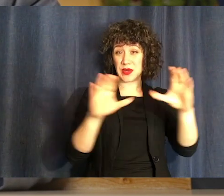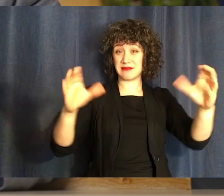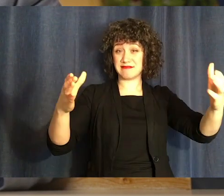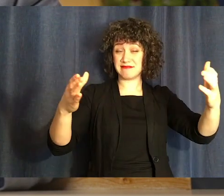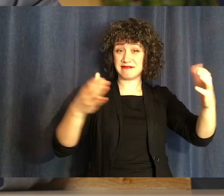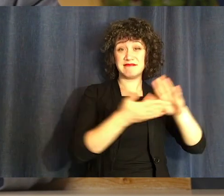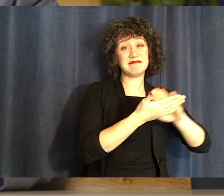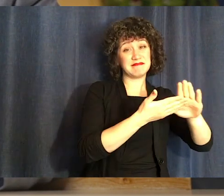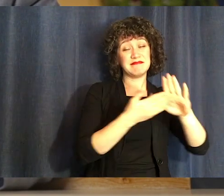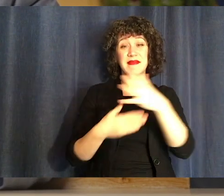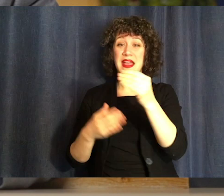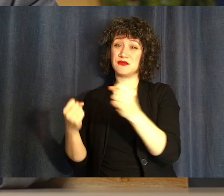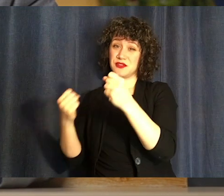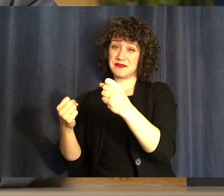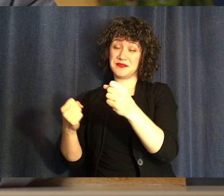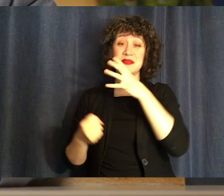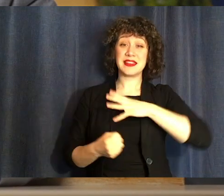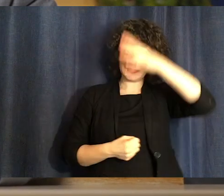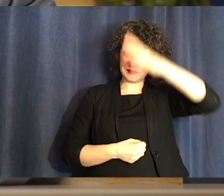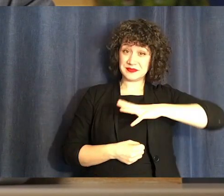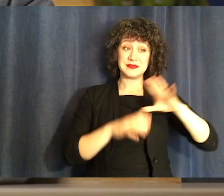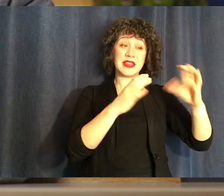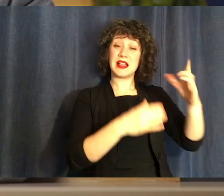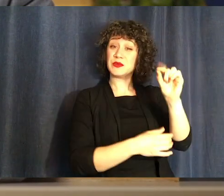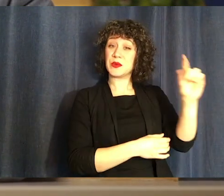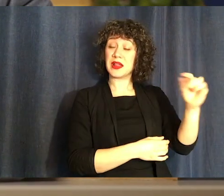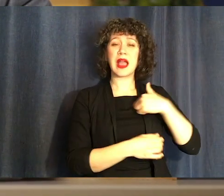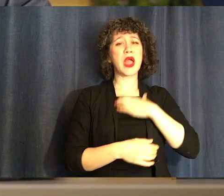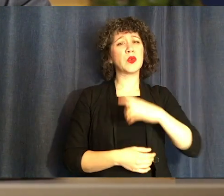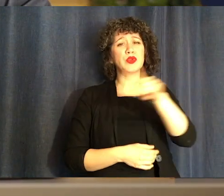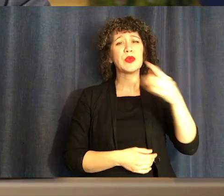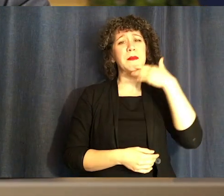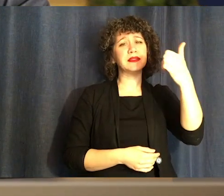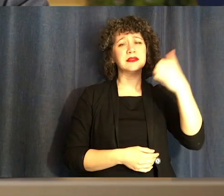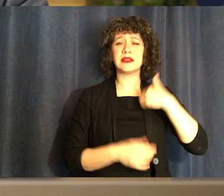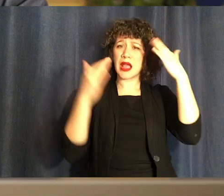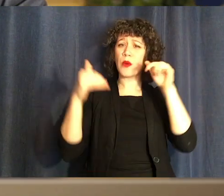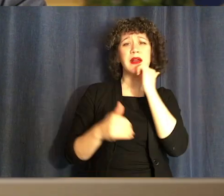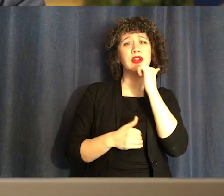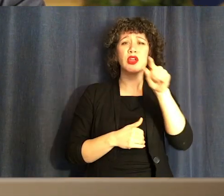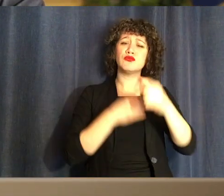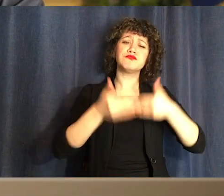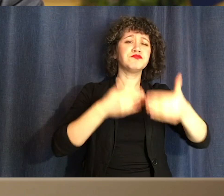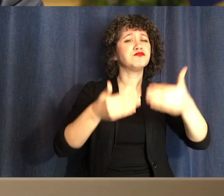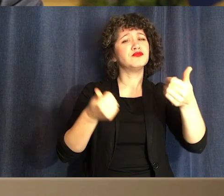the class of 2020, I wish you all the best, and may you strive every day for fulfillment and success along the